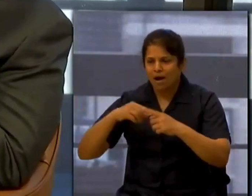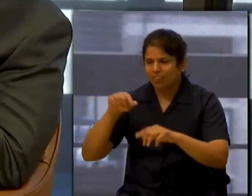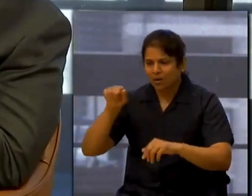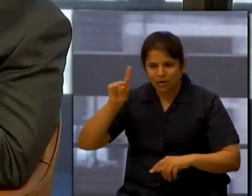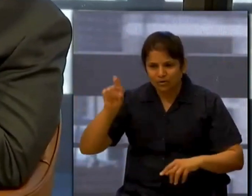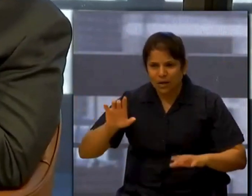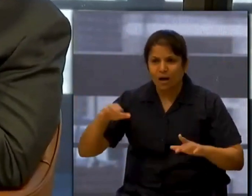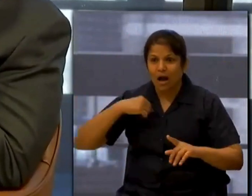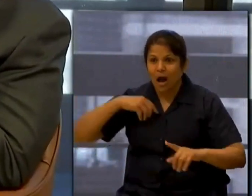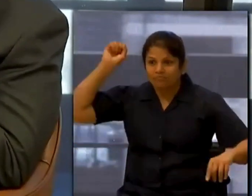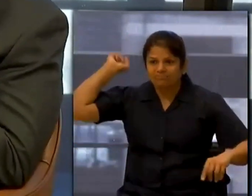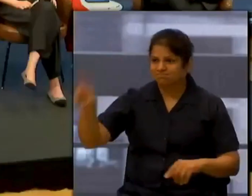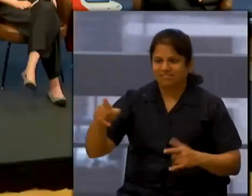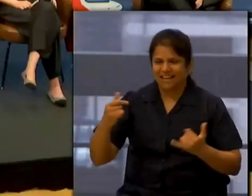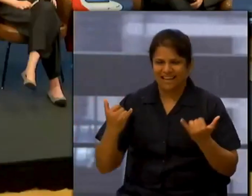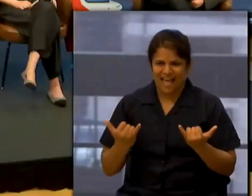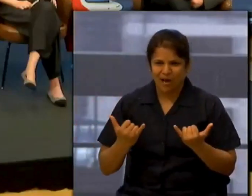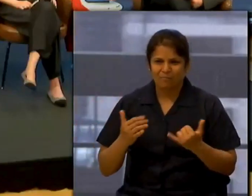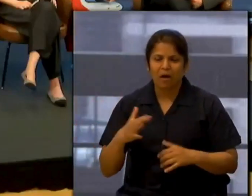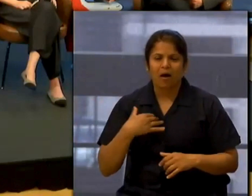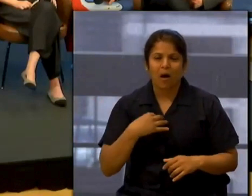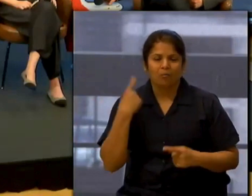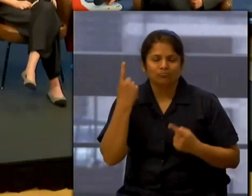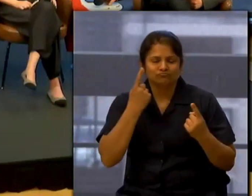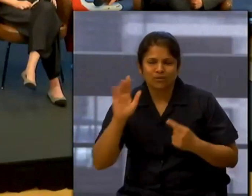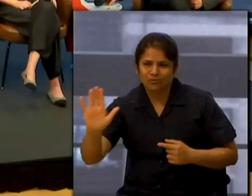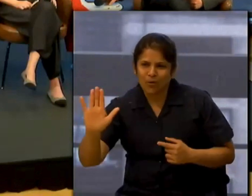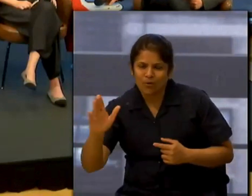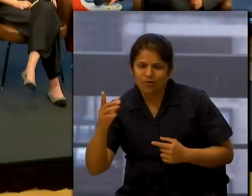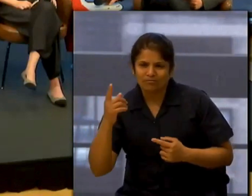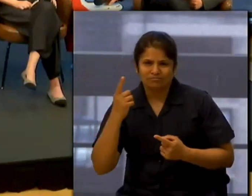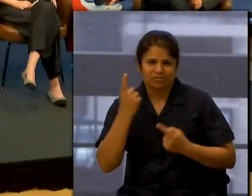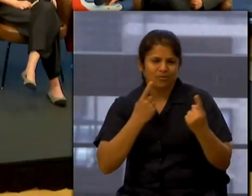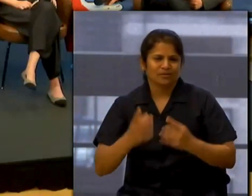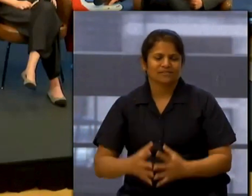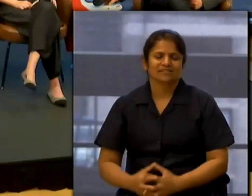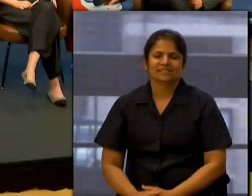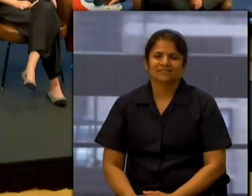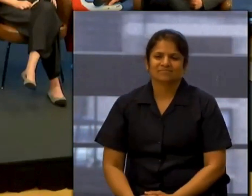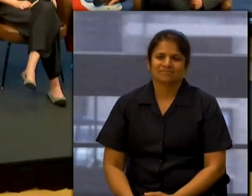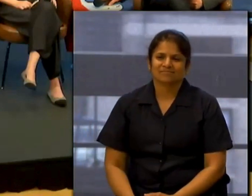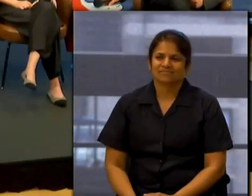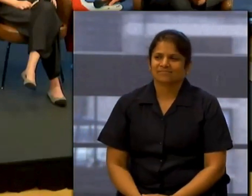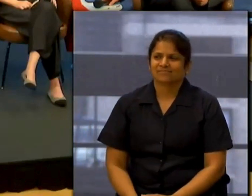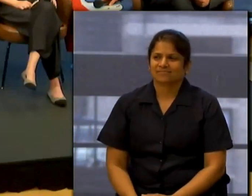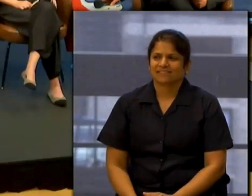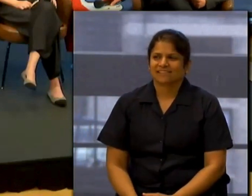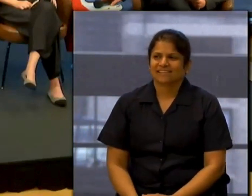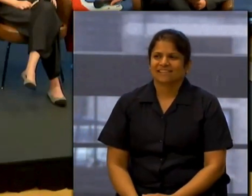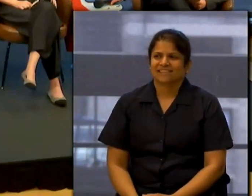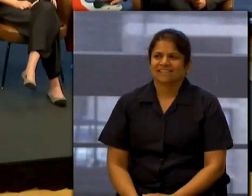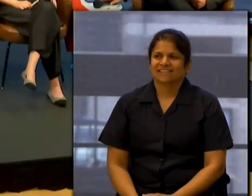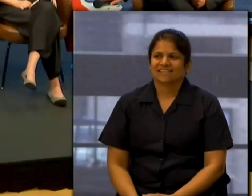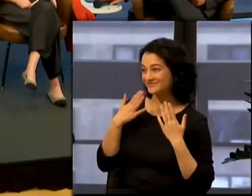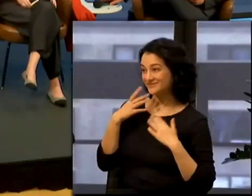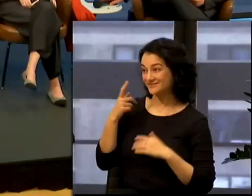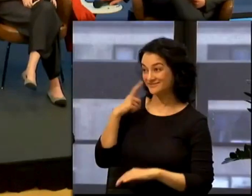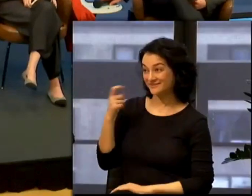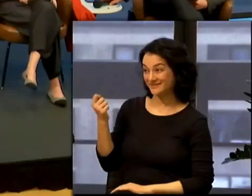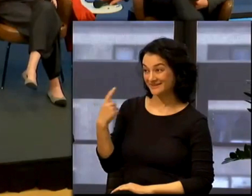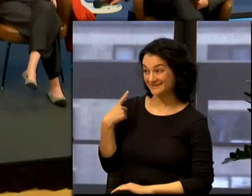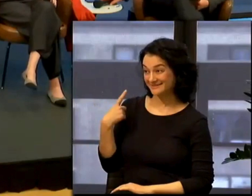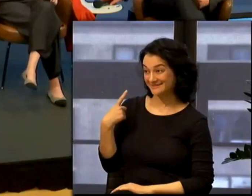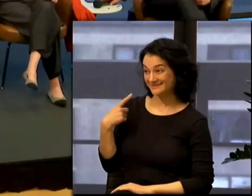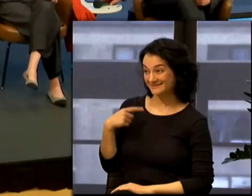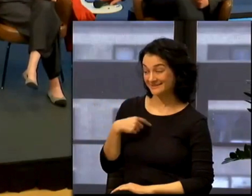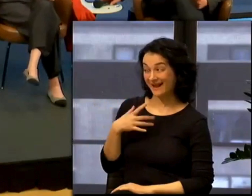has thoughts about that as well. Thank you for the question. I'm never opposed to a bit of freestyle, so no, for sure. But I